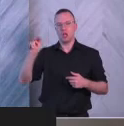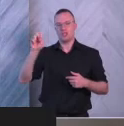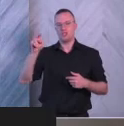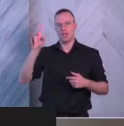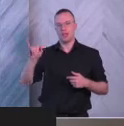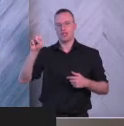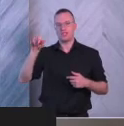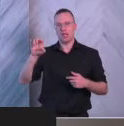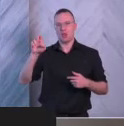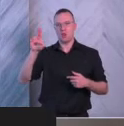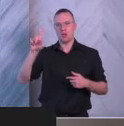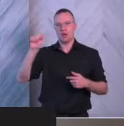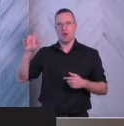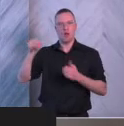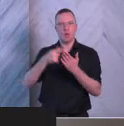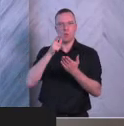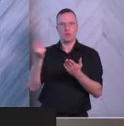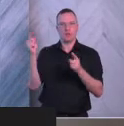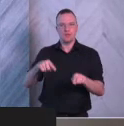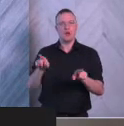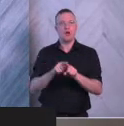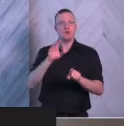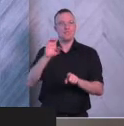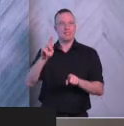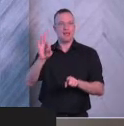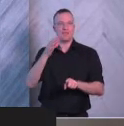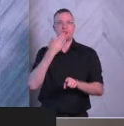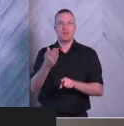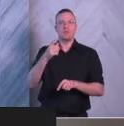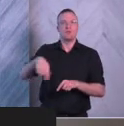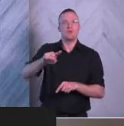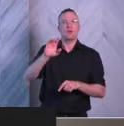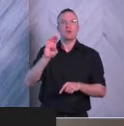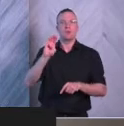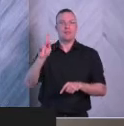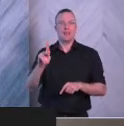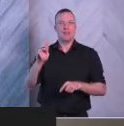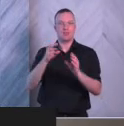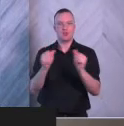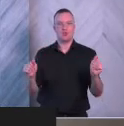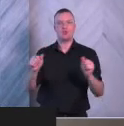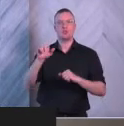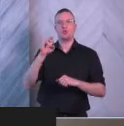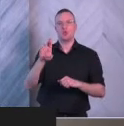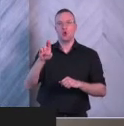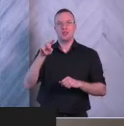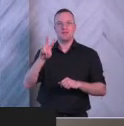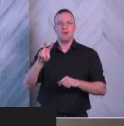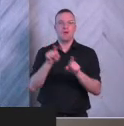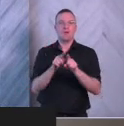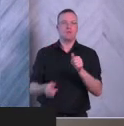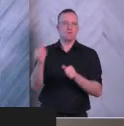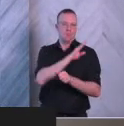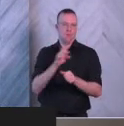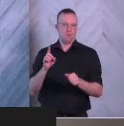Colors Kingston Foundation would also like to thank your TV, BVK Solutions, and the Canadian Colors Board of Directors for organizing and hosting